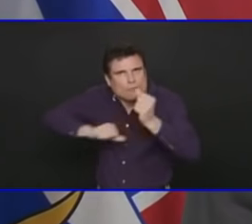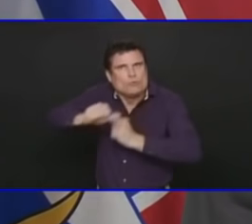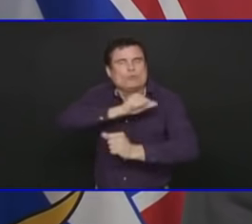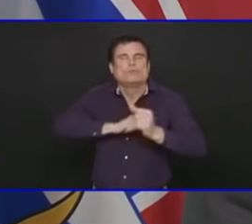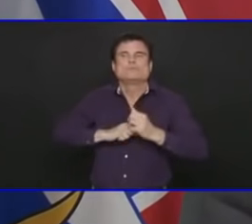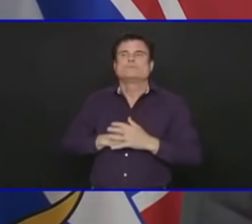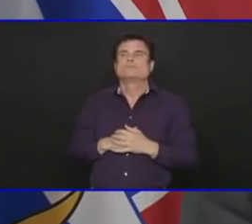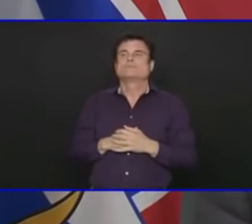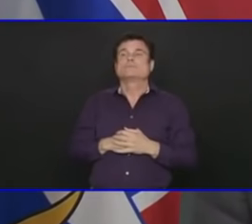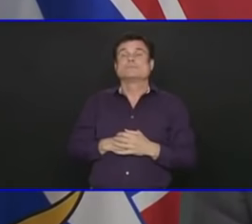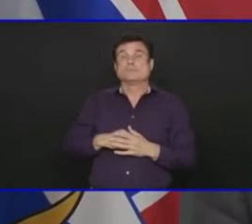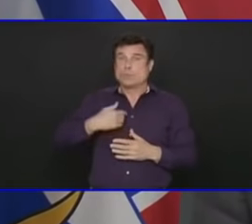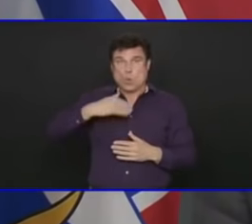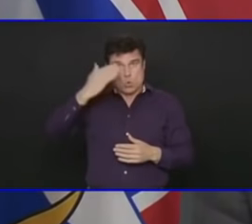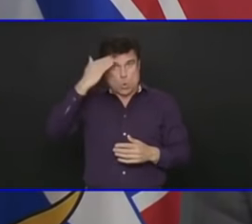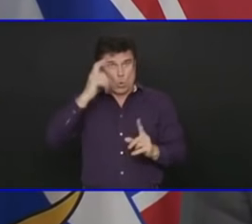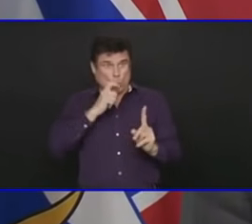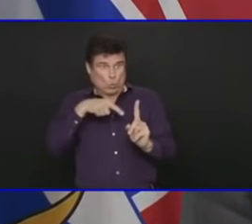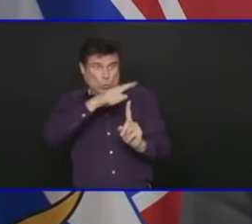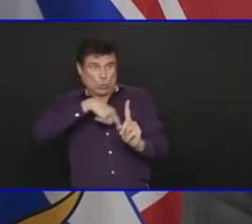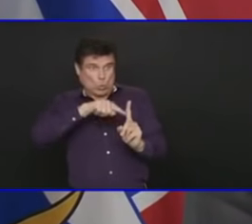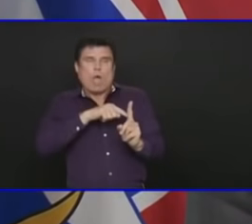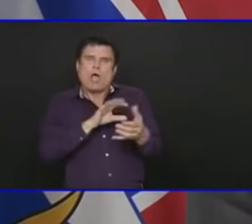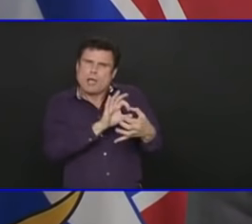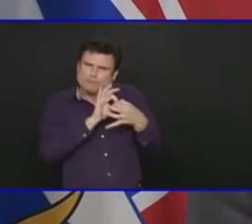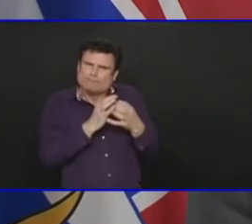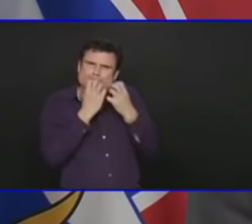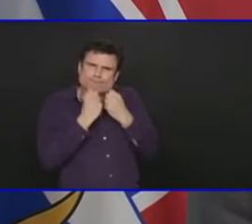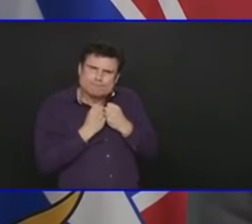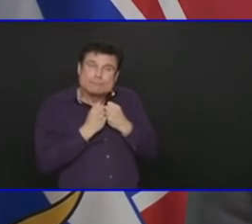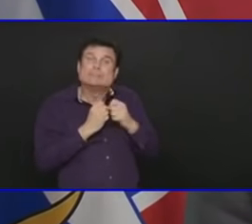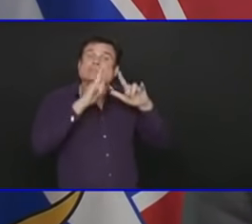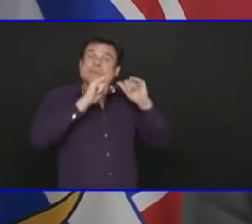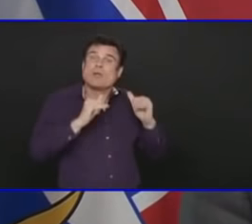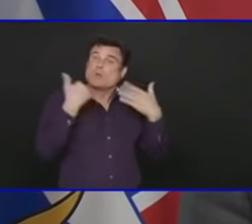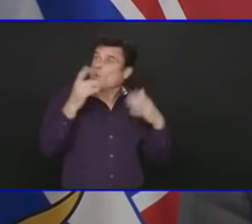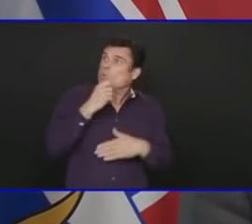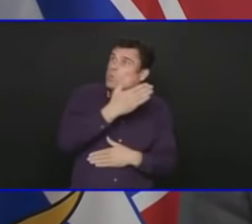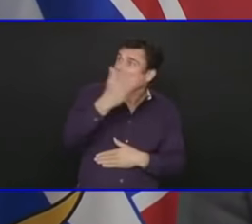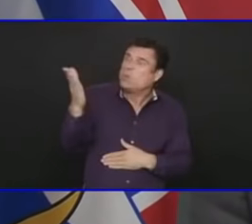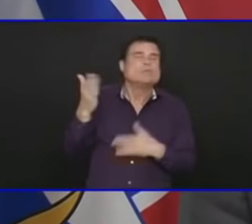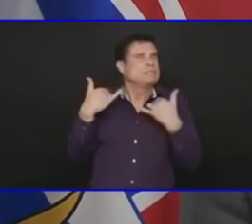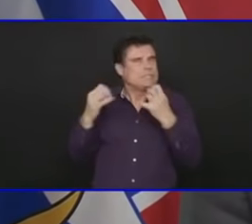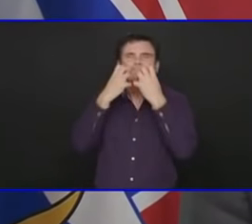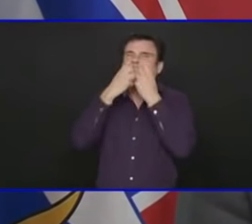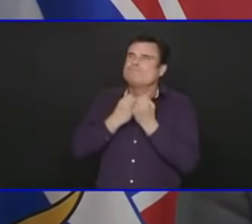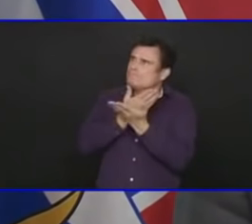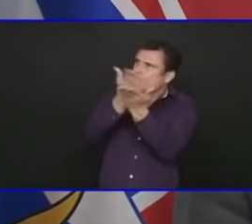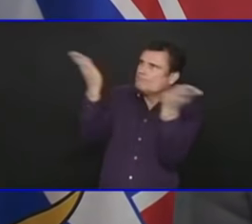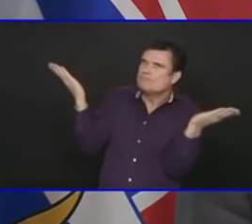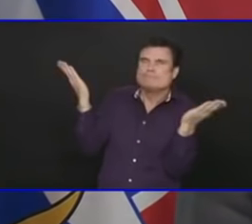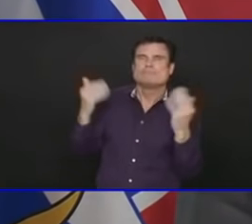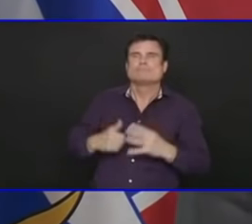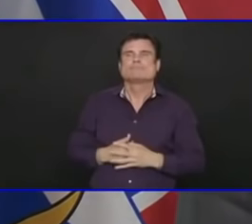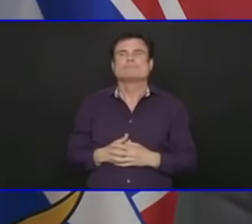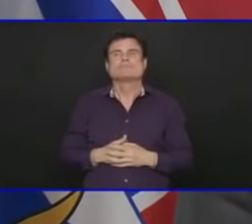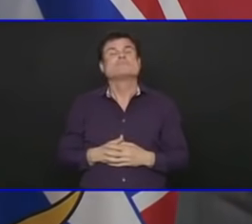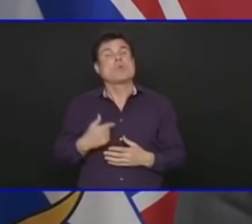it did. I think today's modeling does more than that. It demonstrates that each day, every day, being